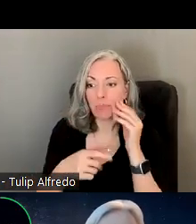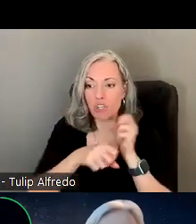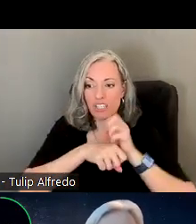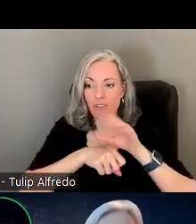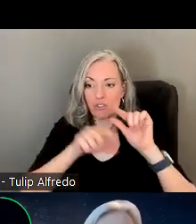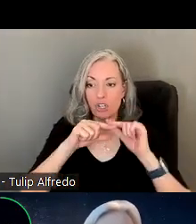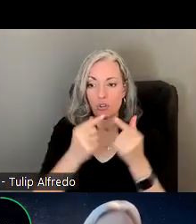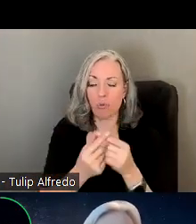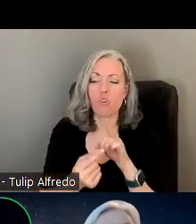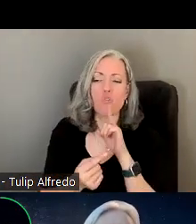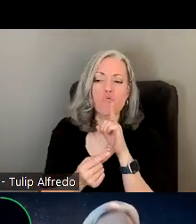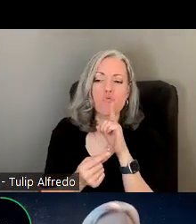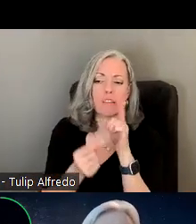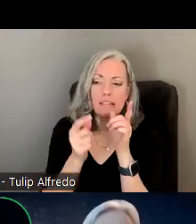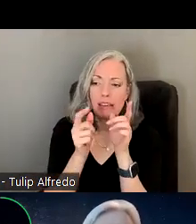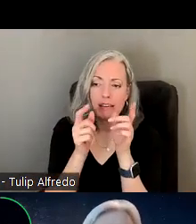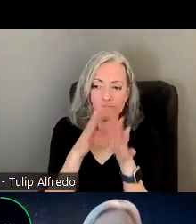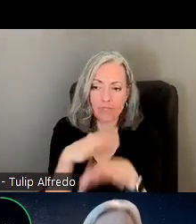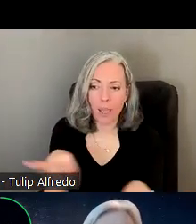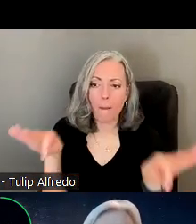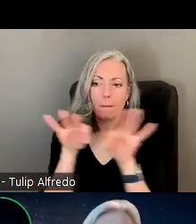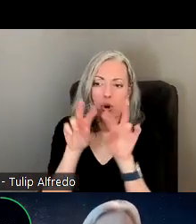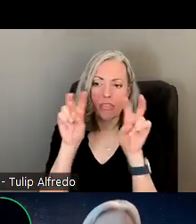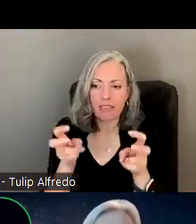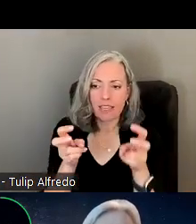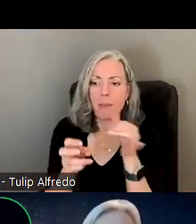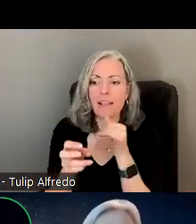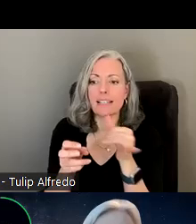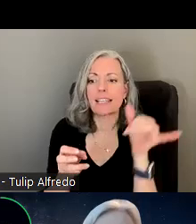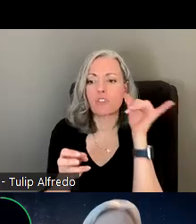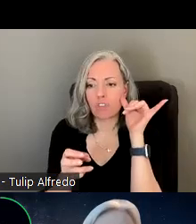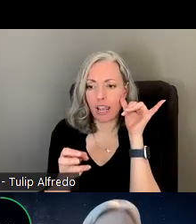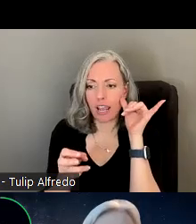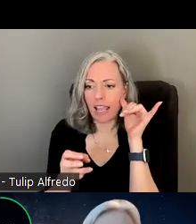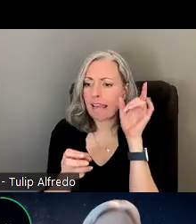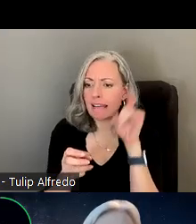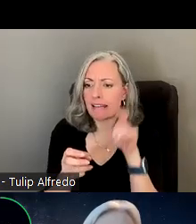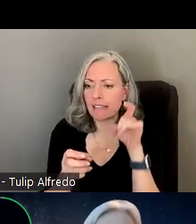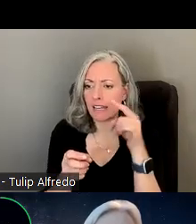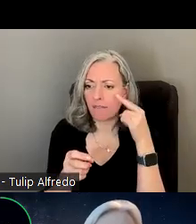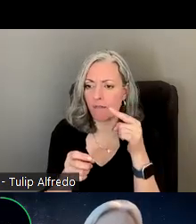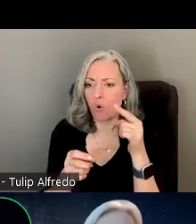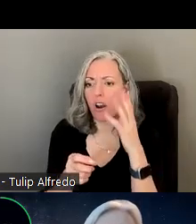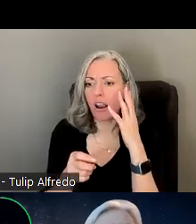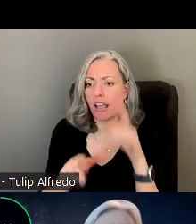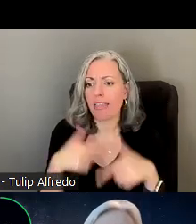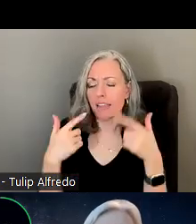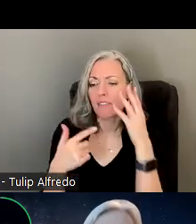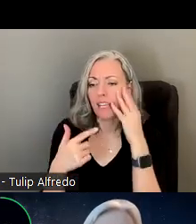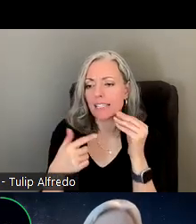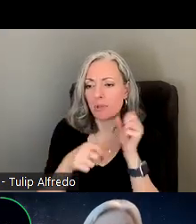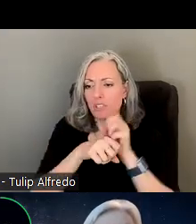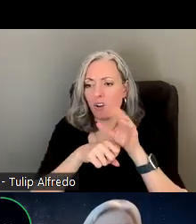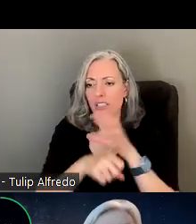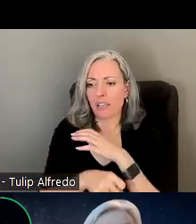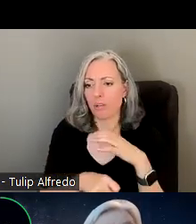theme in the public input yesterday, is really the need for a Lived Experience Advisory Committee, and that really aligned. So I just